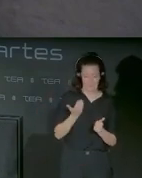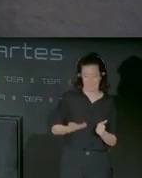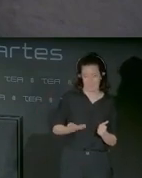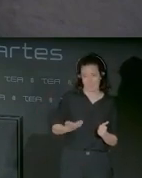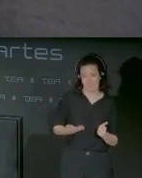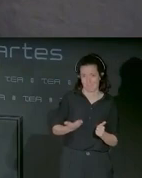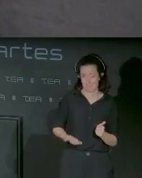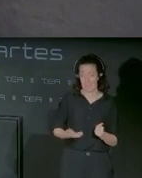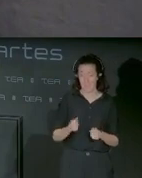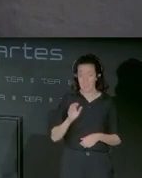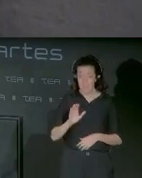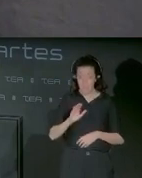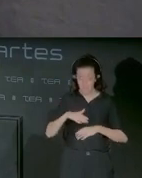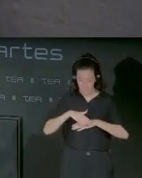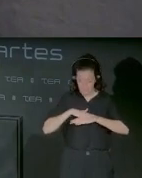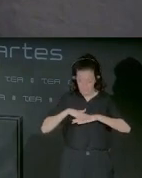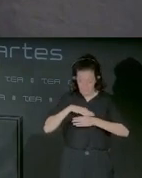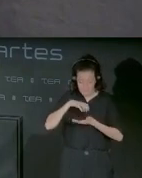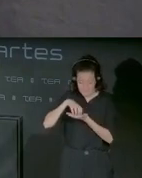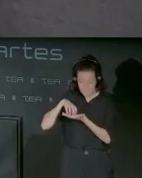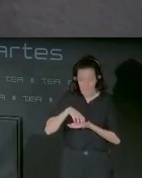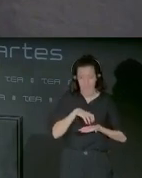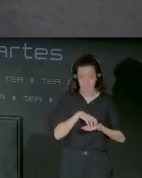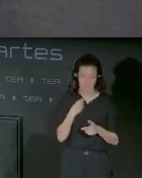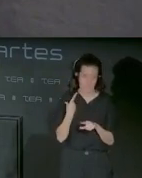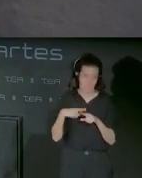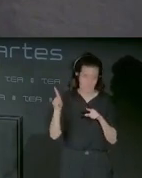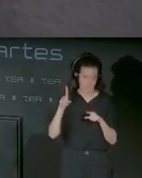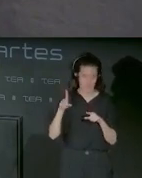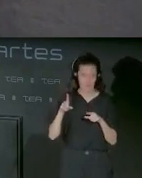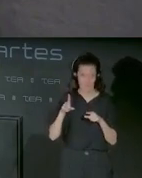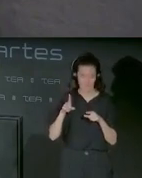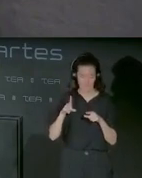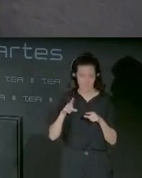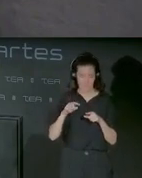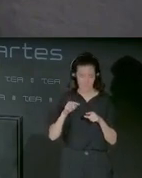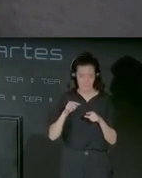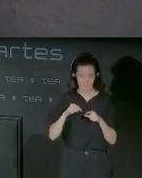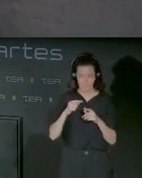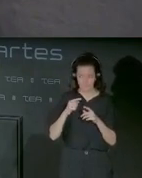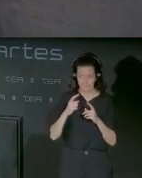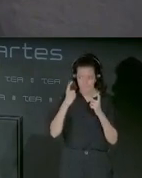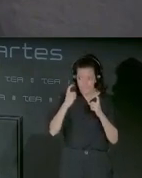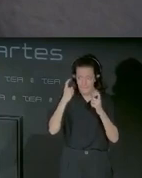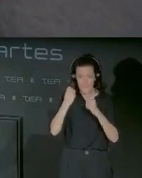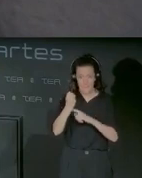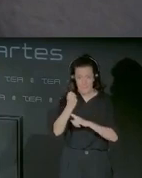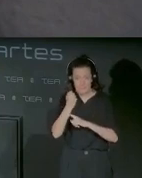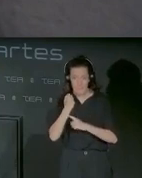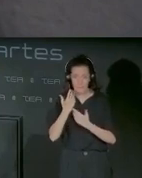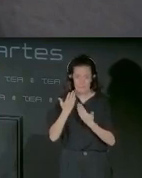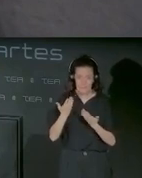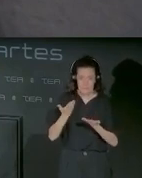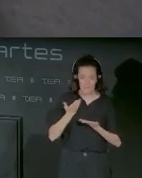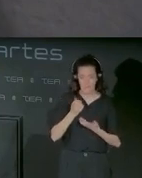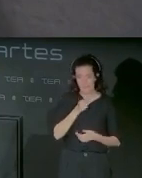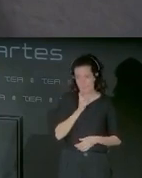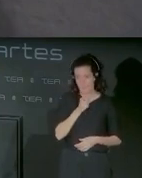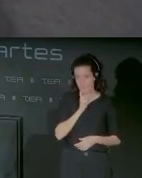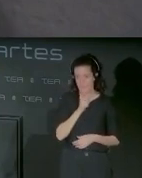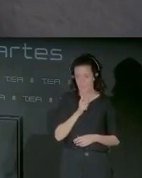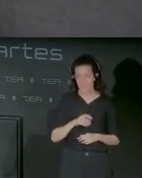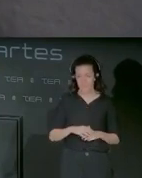it's a lot harder. We are hoping we will get there once the older people are gone and the younger ones